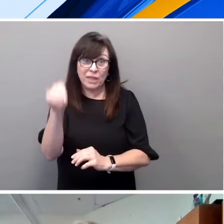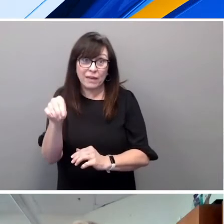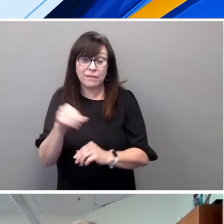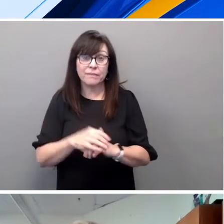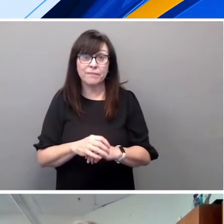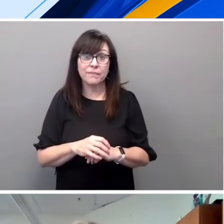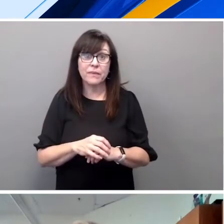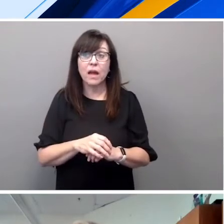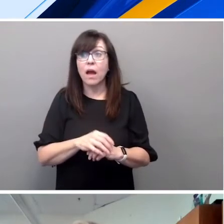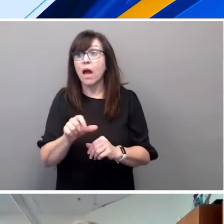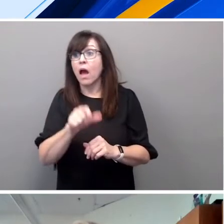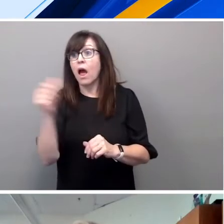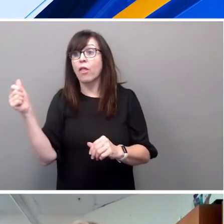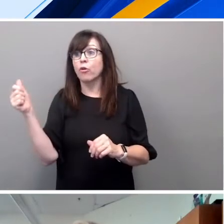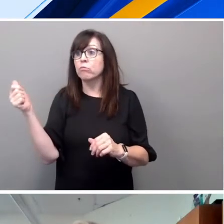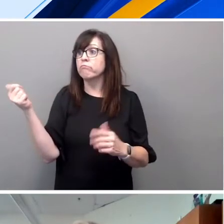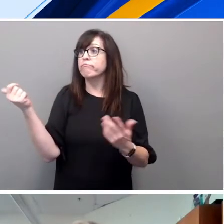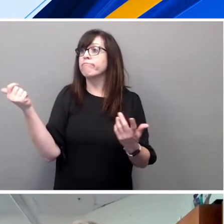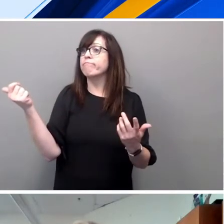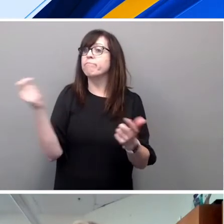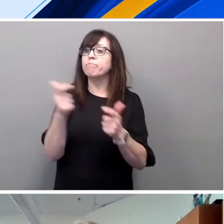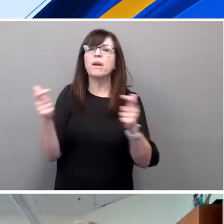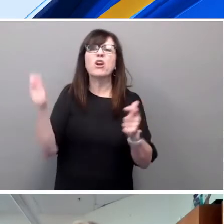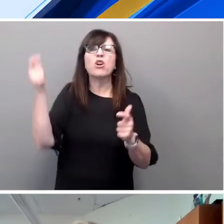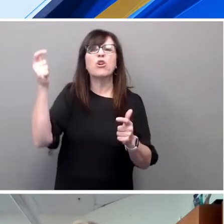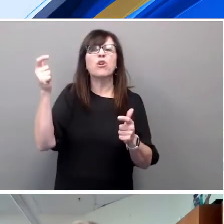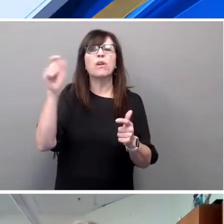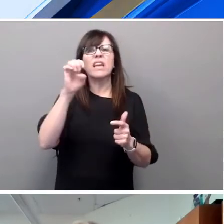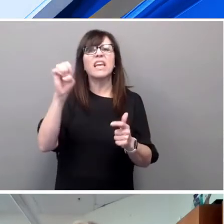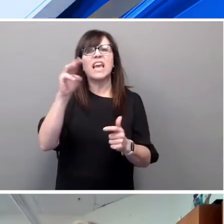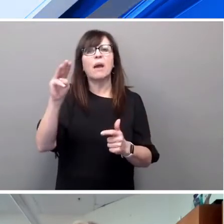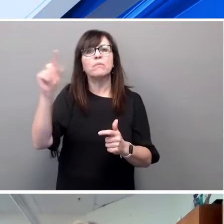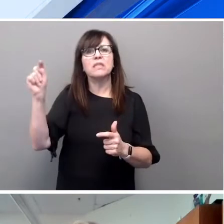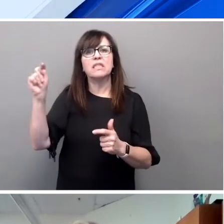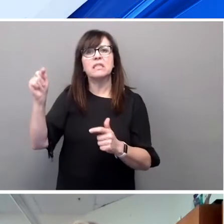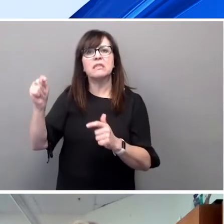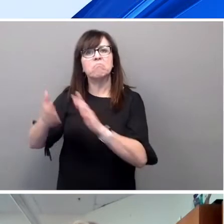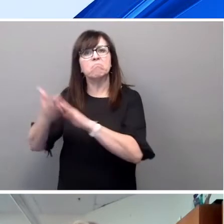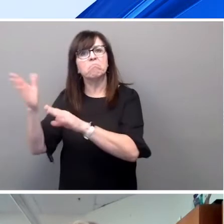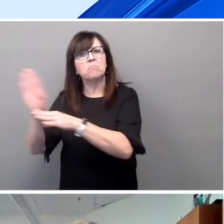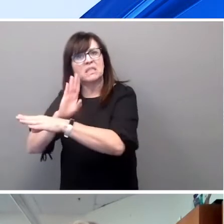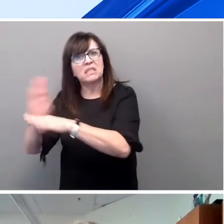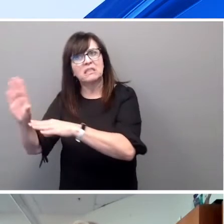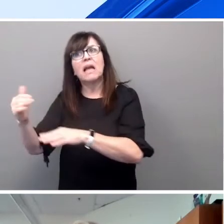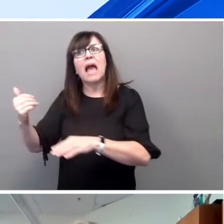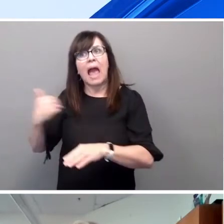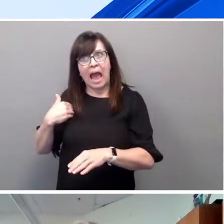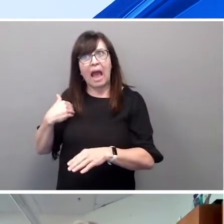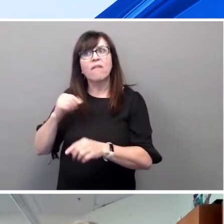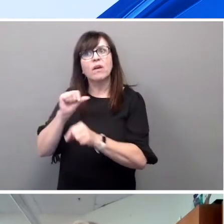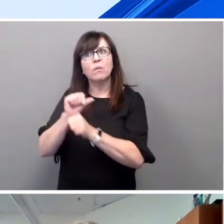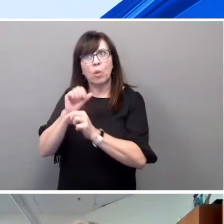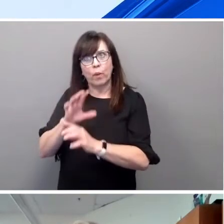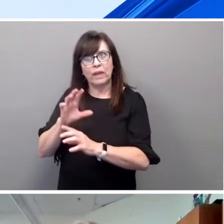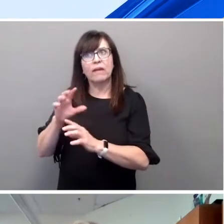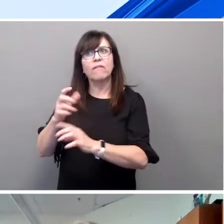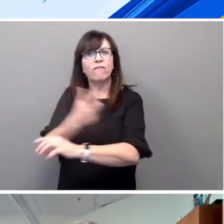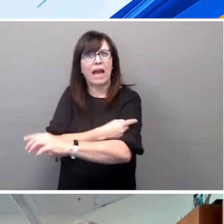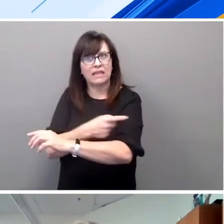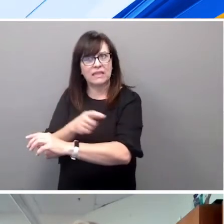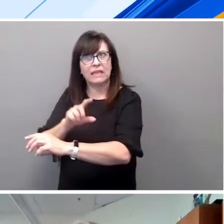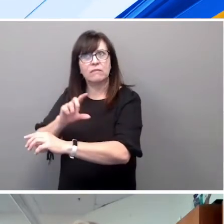Other larger EMT operations have placed vaccine requirements in place. Part of